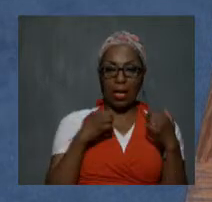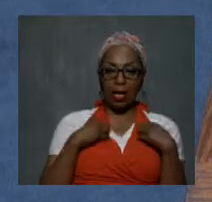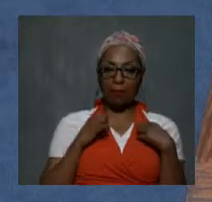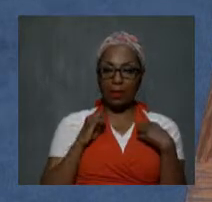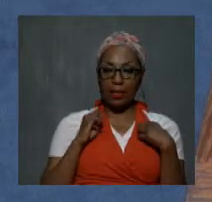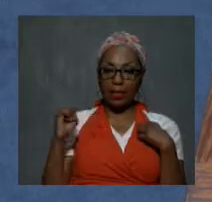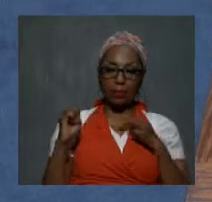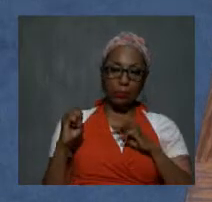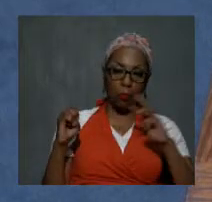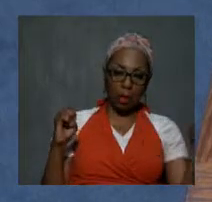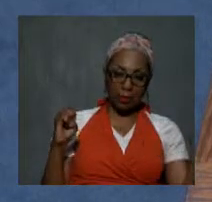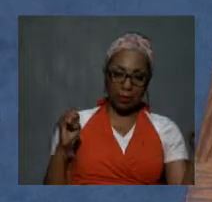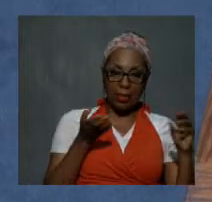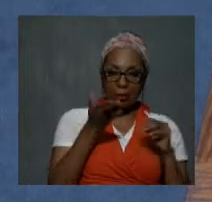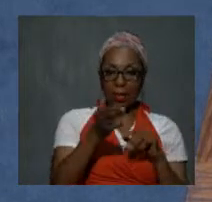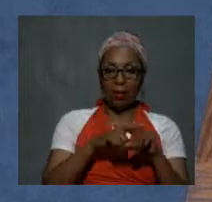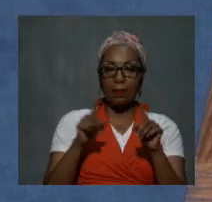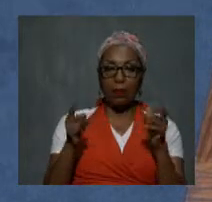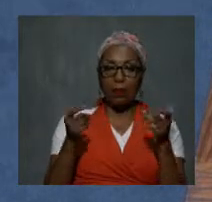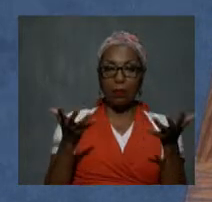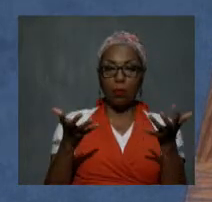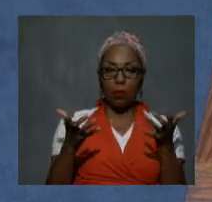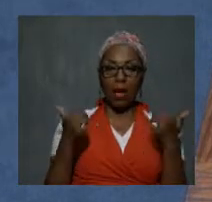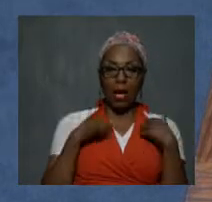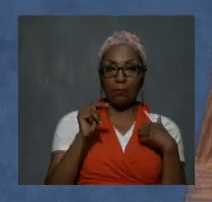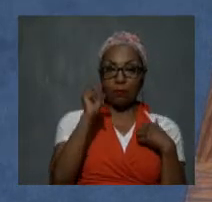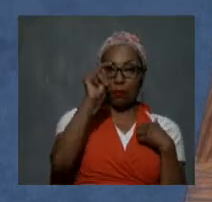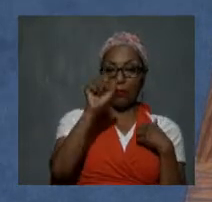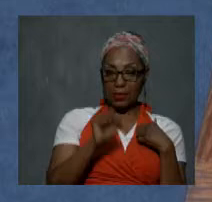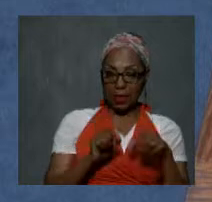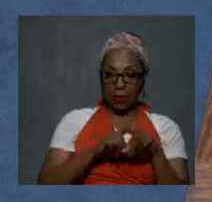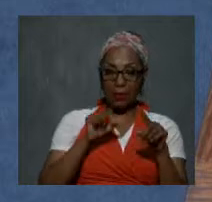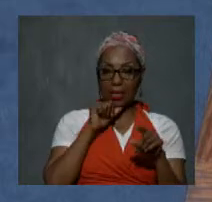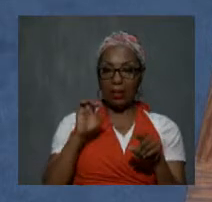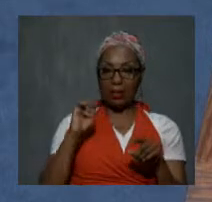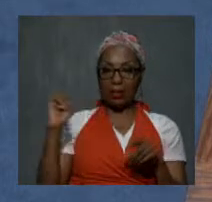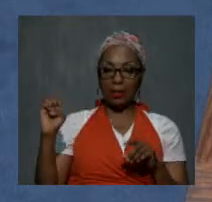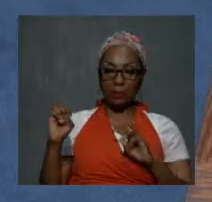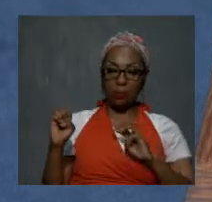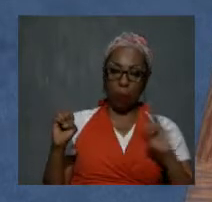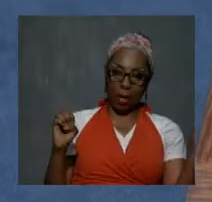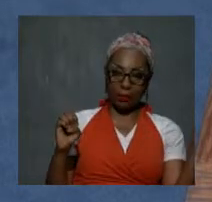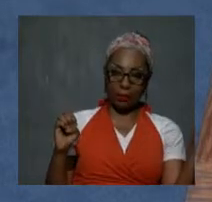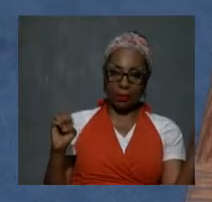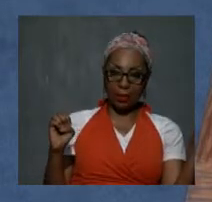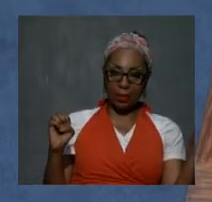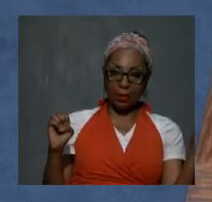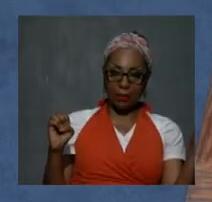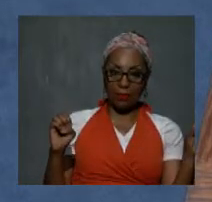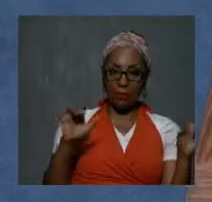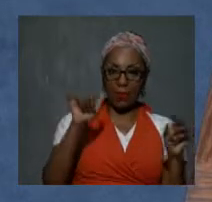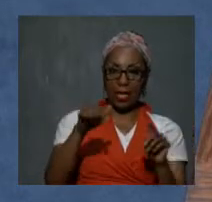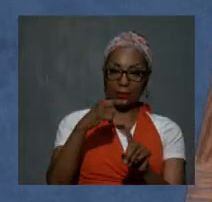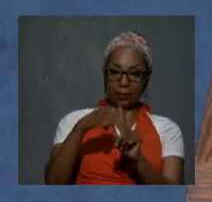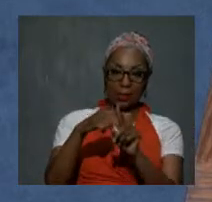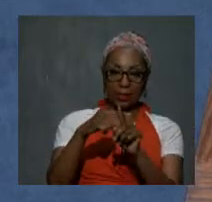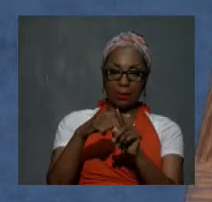crossings at that driveway. They want us to have the north-south crossing, but not the east-west at that T intersection